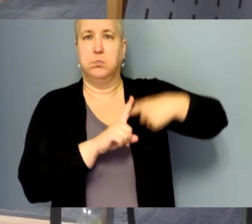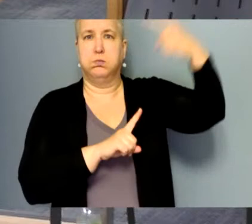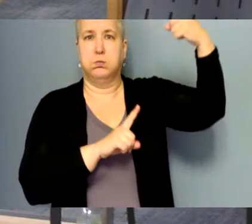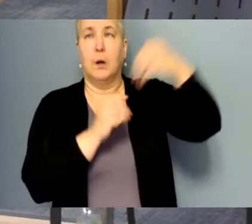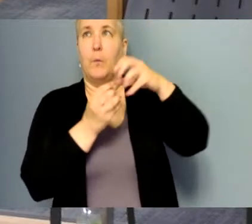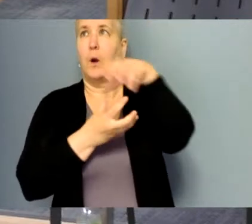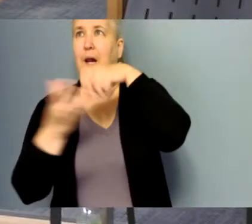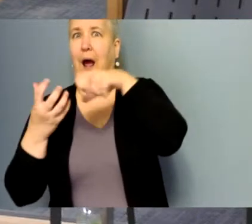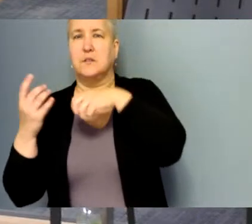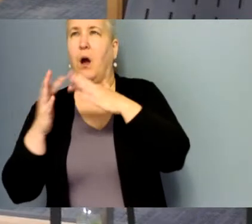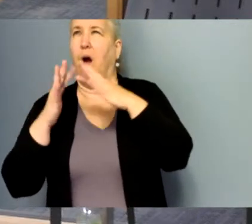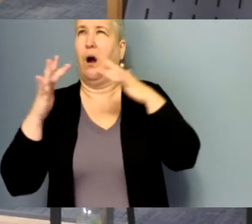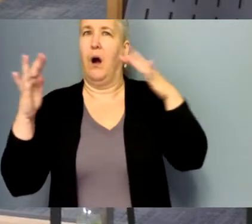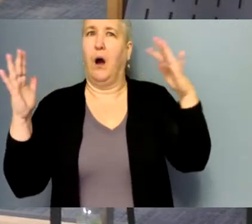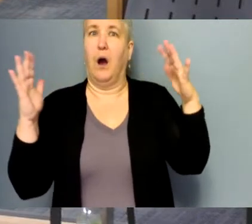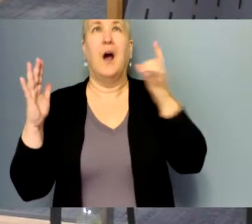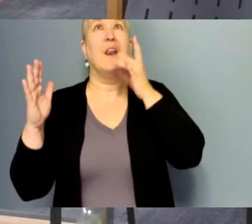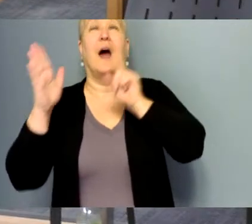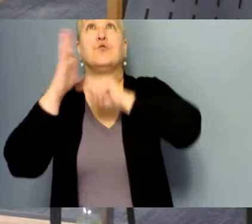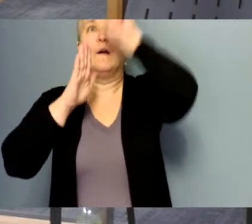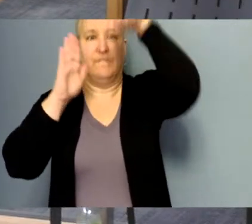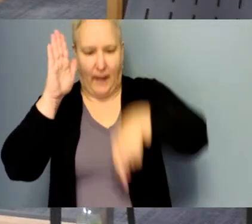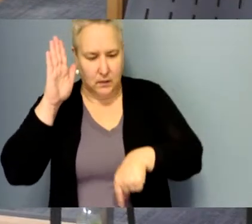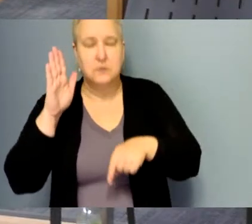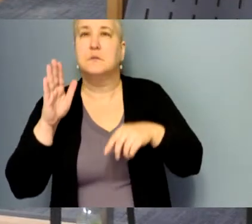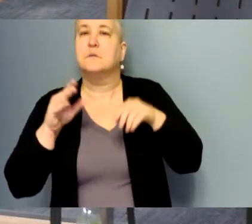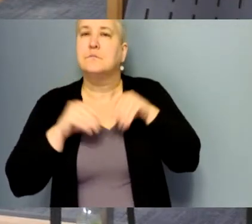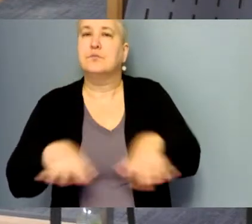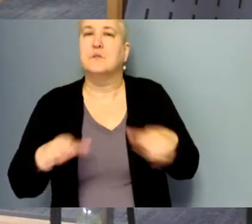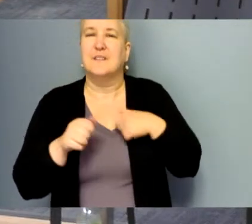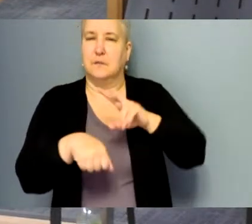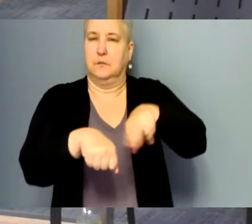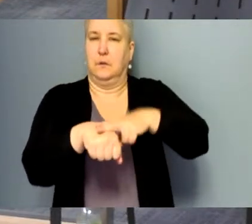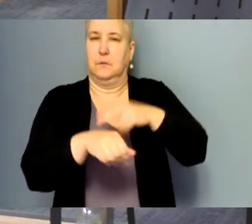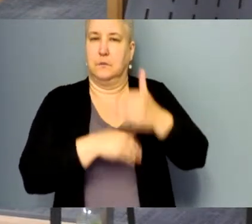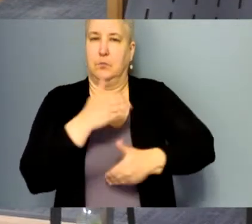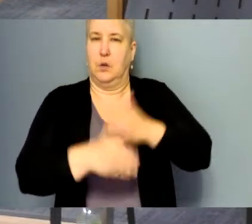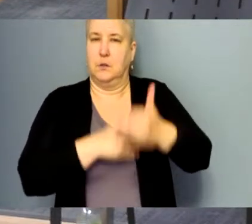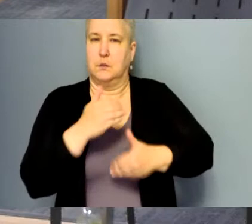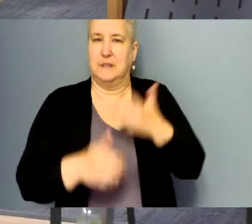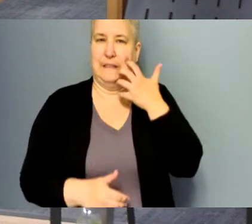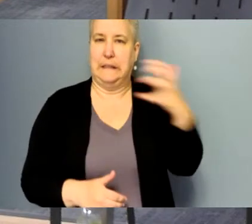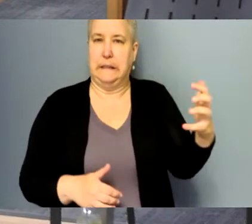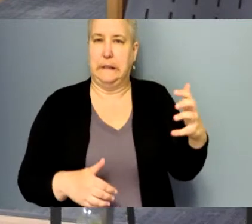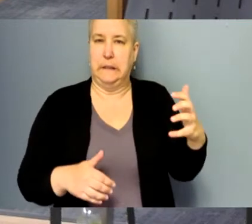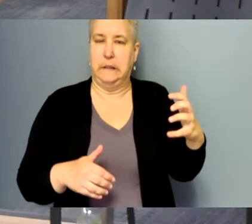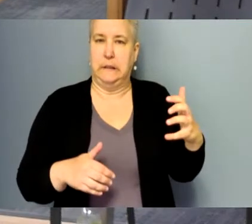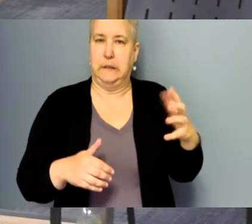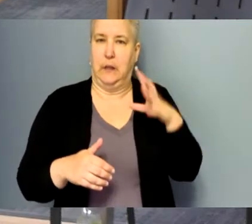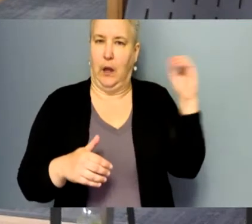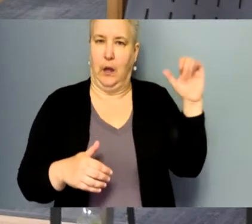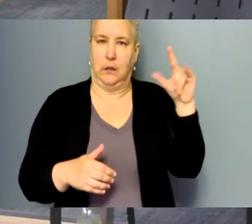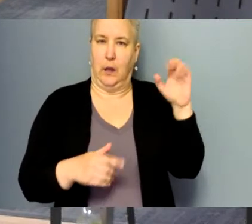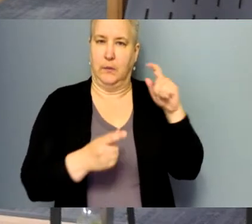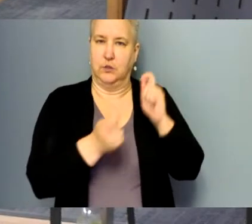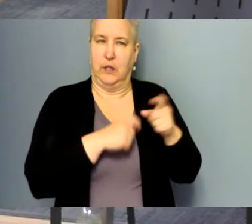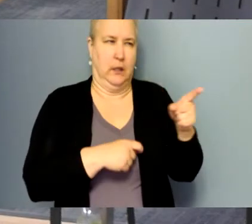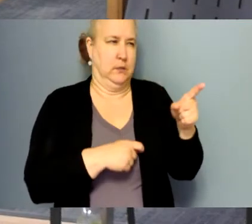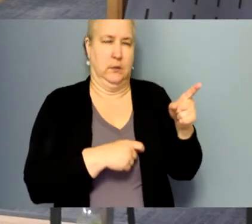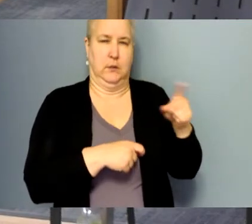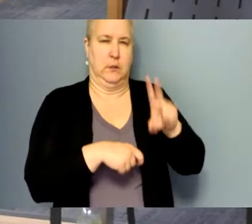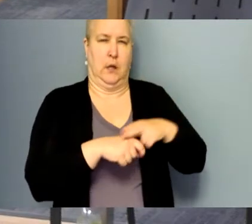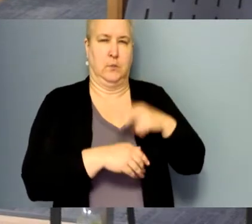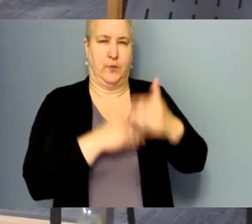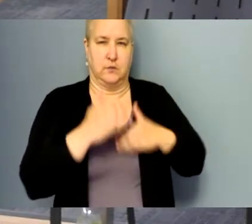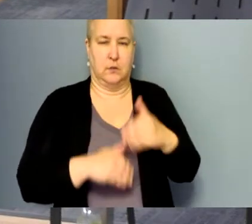clouds, and that reflects the light back. And so it's a natural process of heat and climate change is a natural process. And